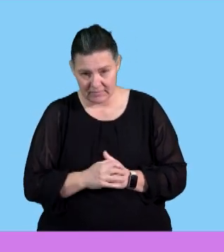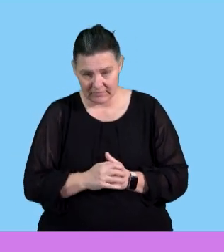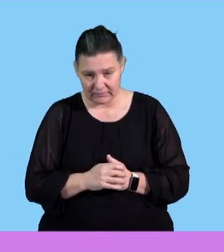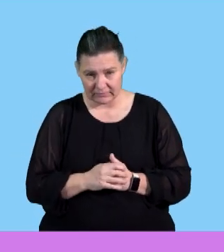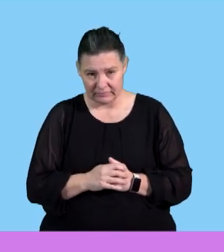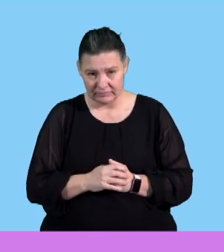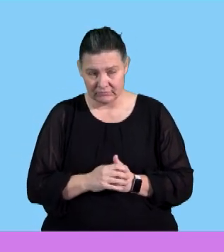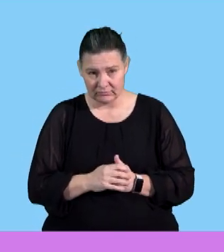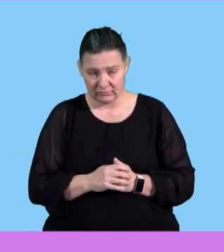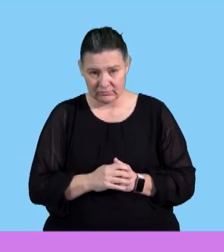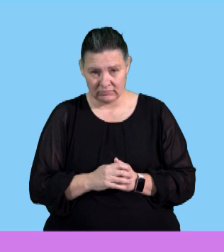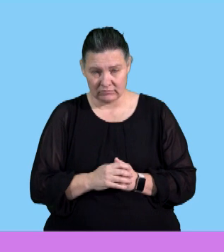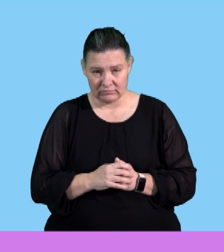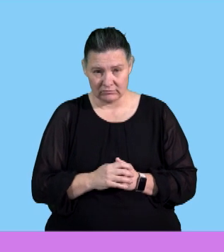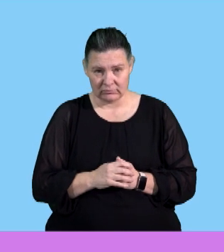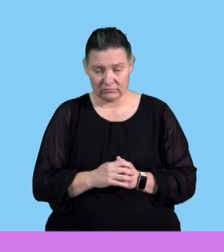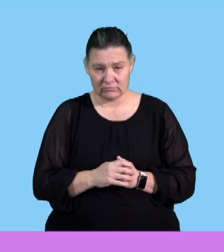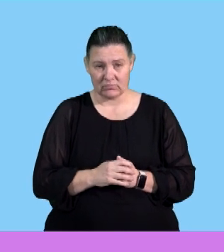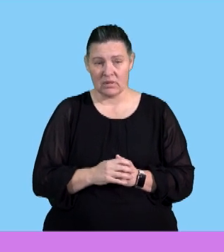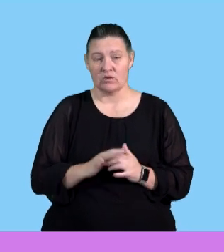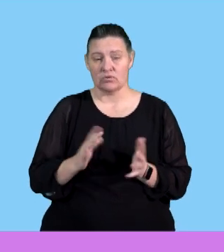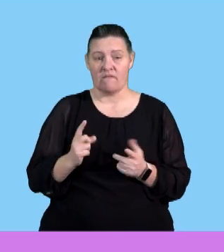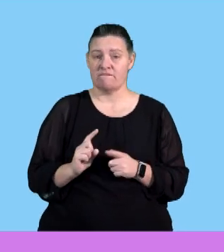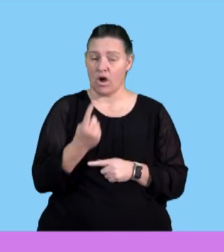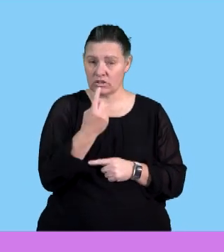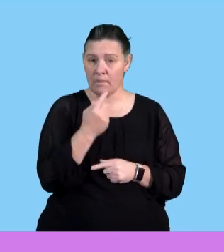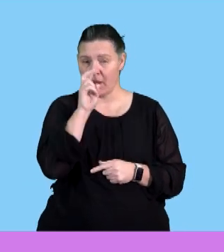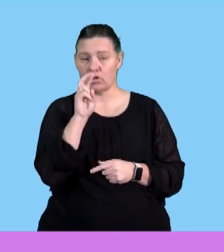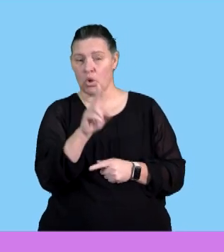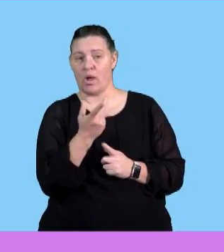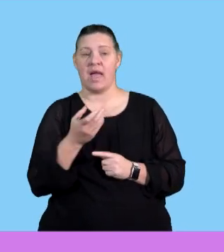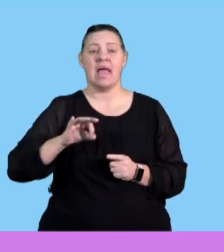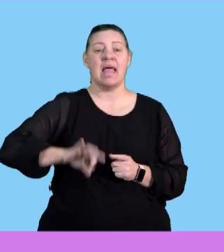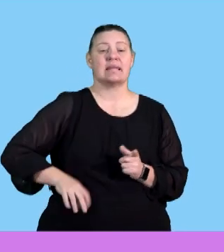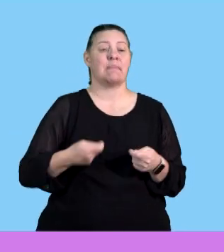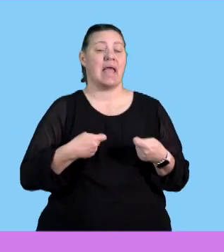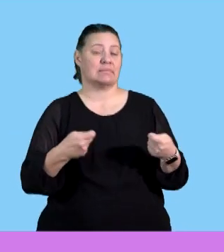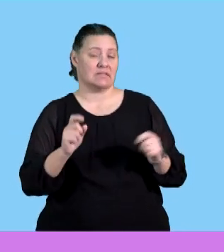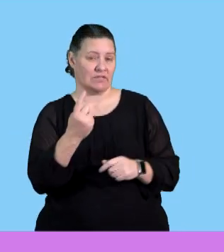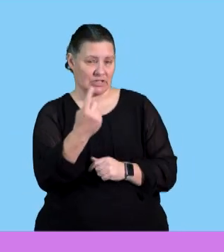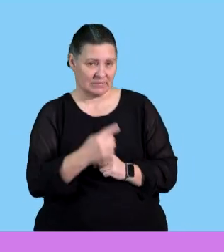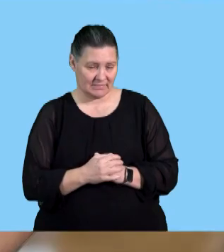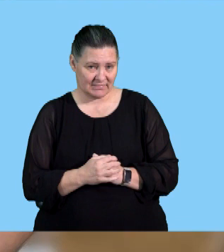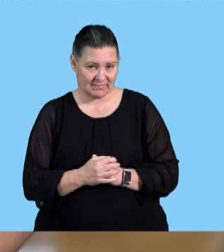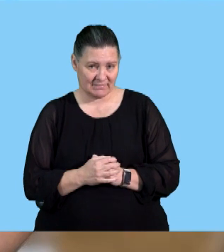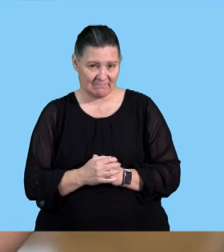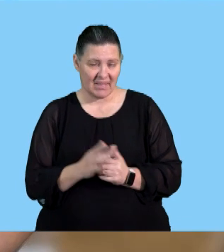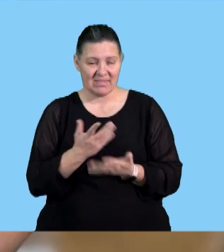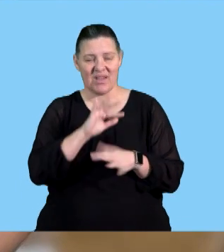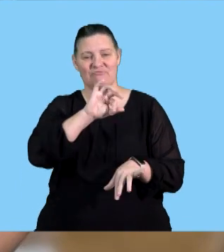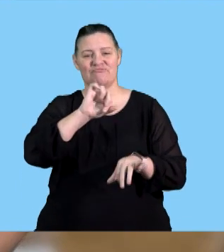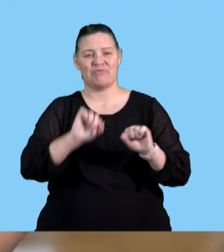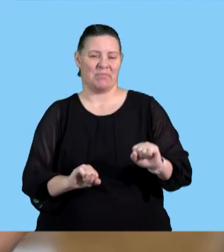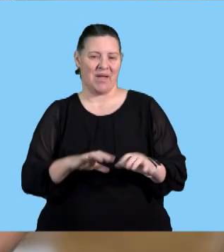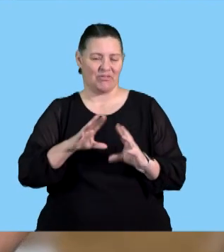profit of 3,000 Rand. So first we need to look at income and expenses. And